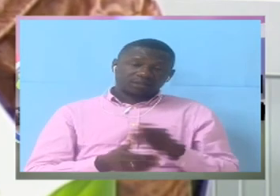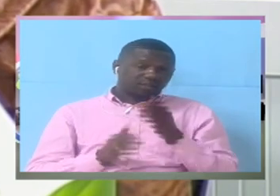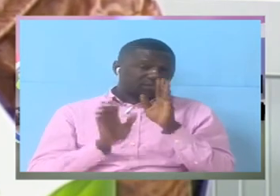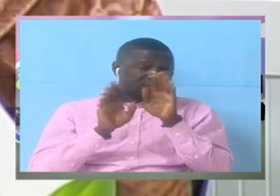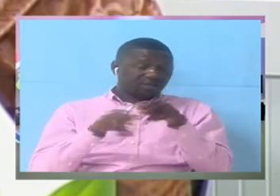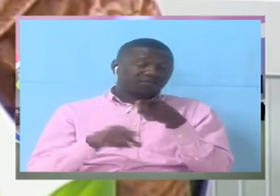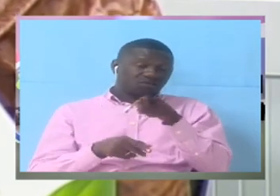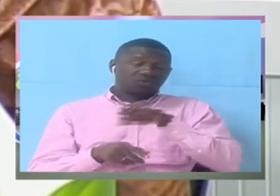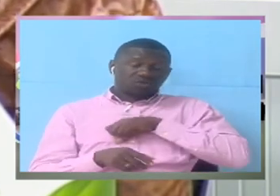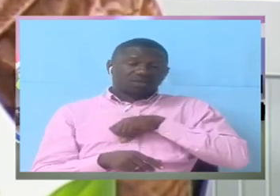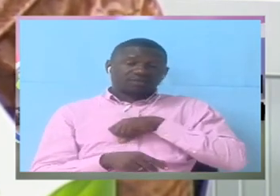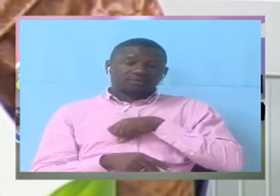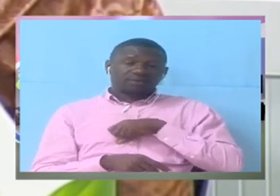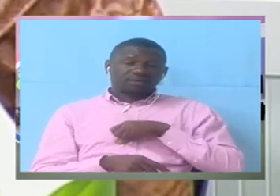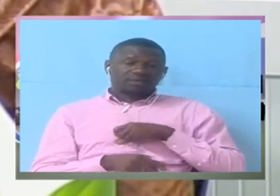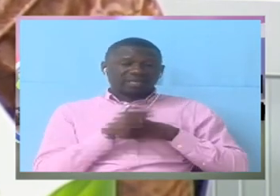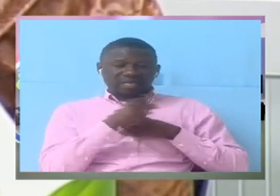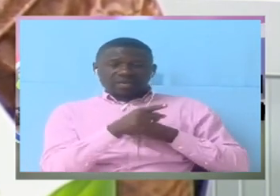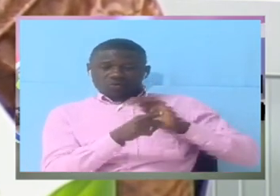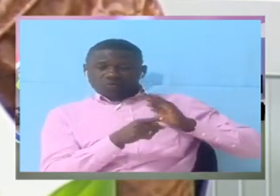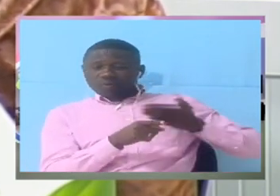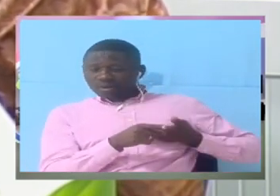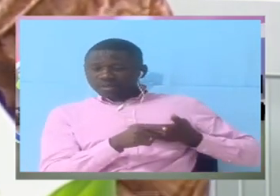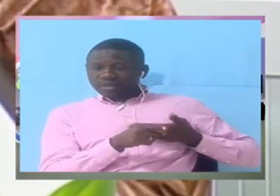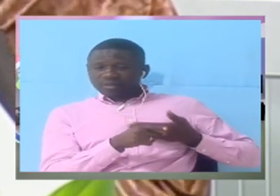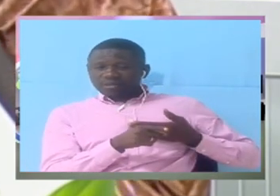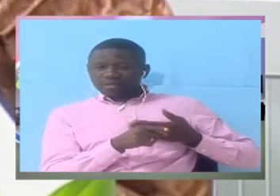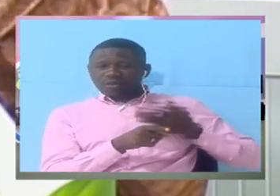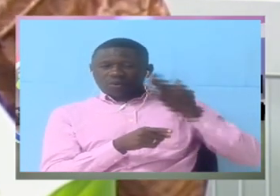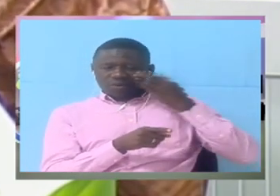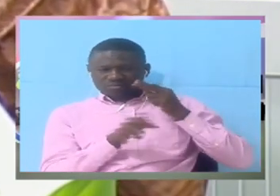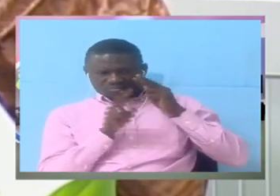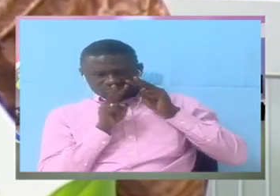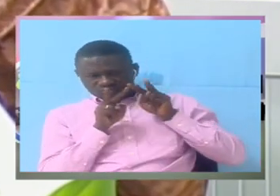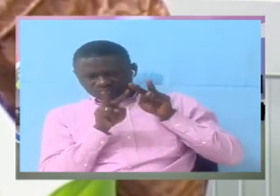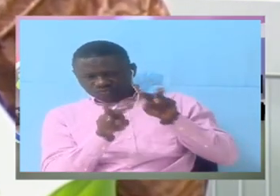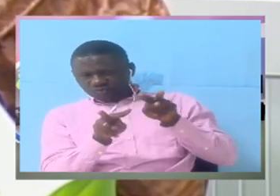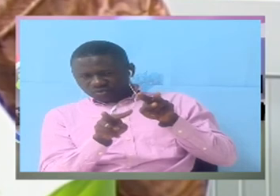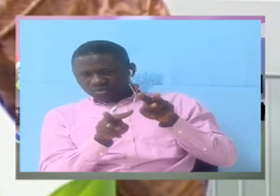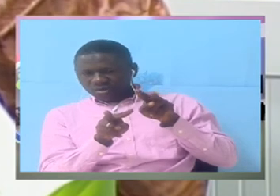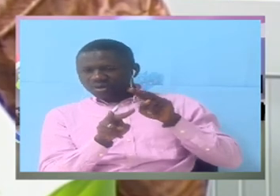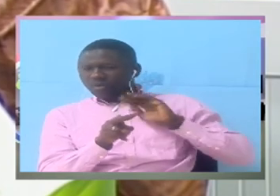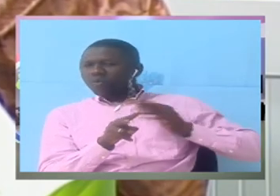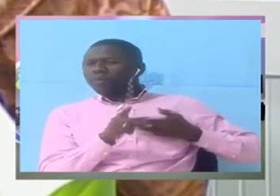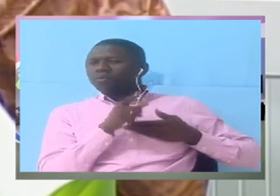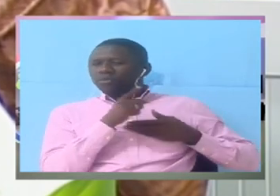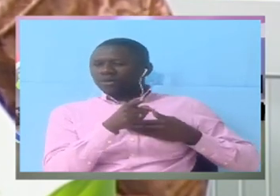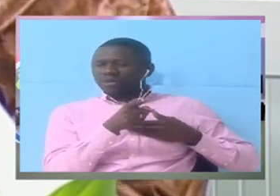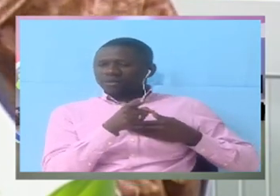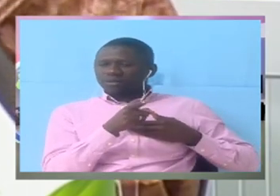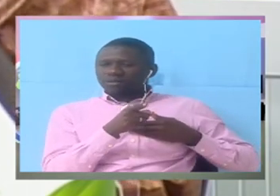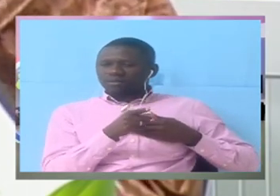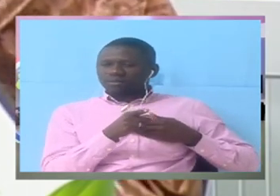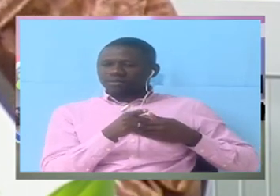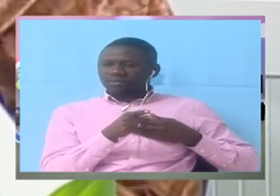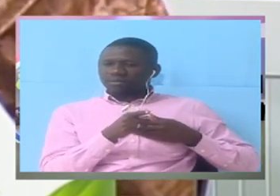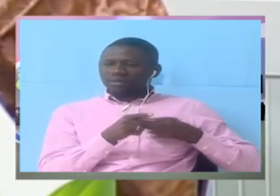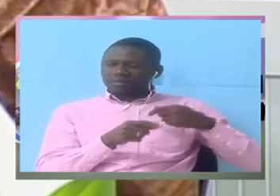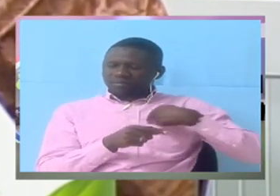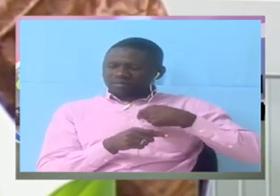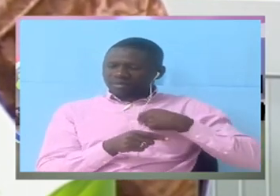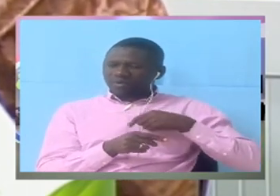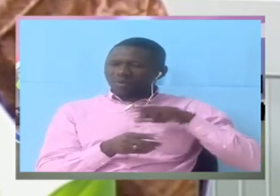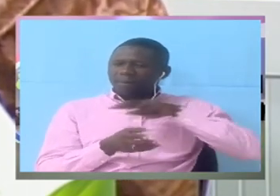you yourself. Musoni. The woman. Kabrinte nyabo itakam. When I set my eyes on her. Mte fam beda mengalo